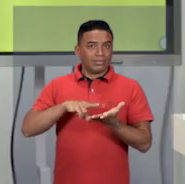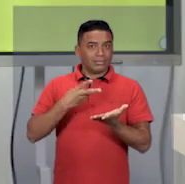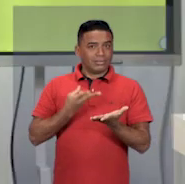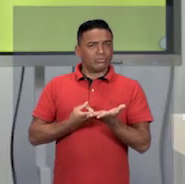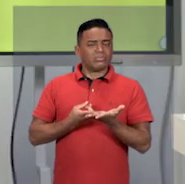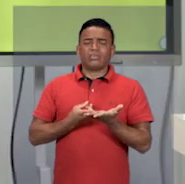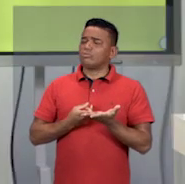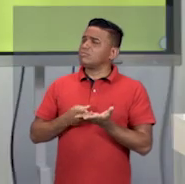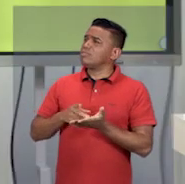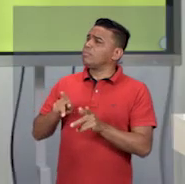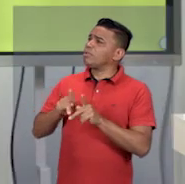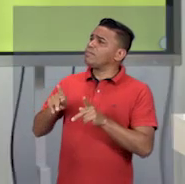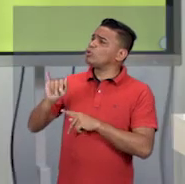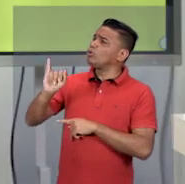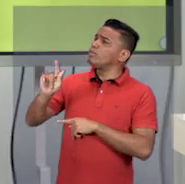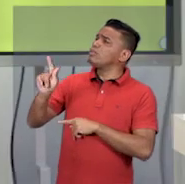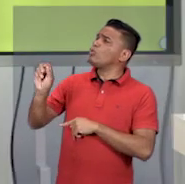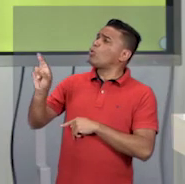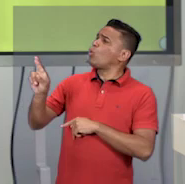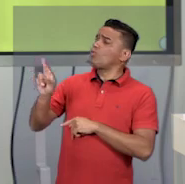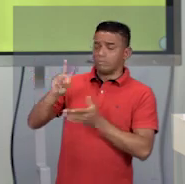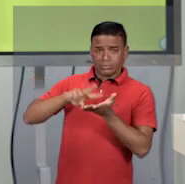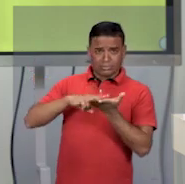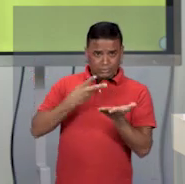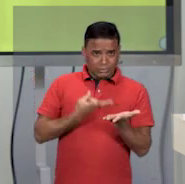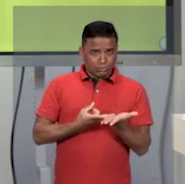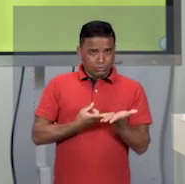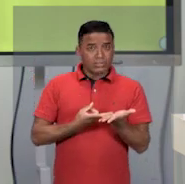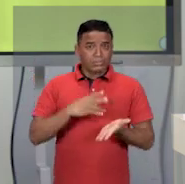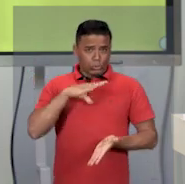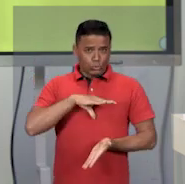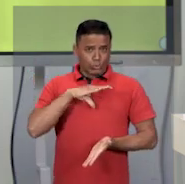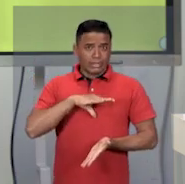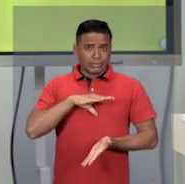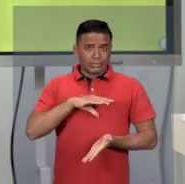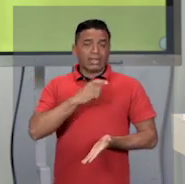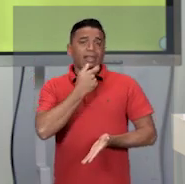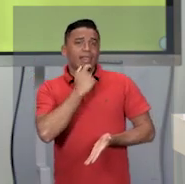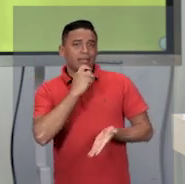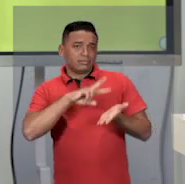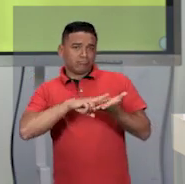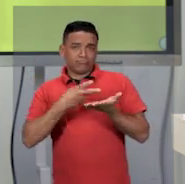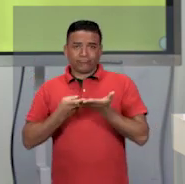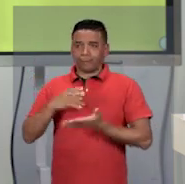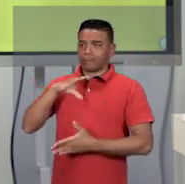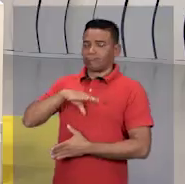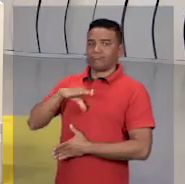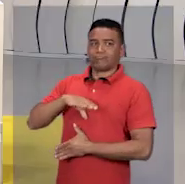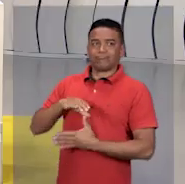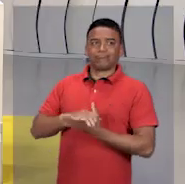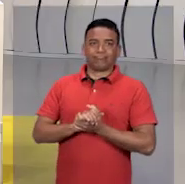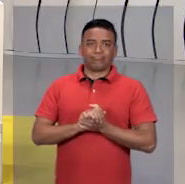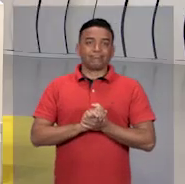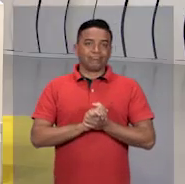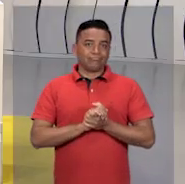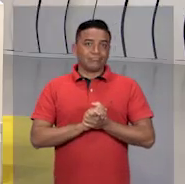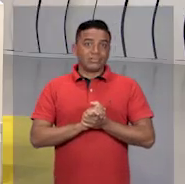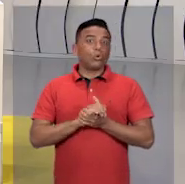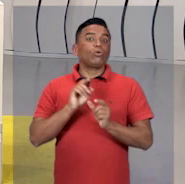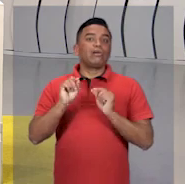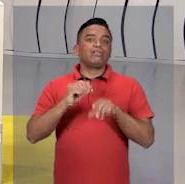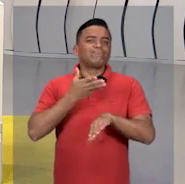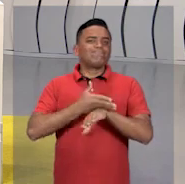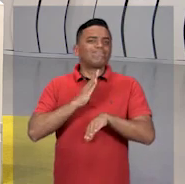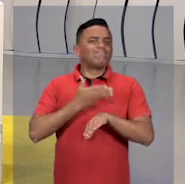Igor? Vamos traduzir isso? Vamos falar em português um pouco? Merchandising é a prática e o processo